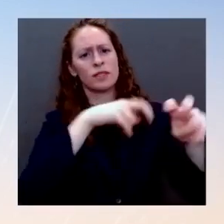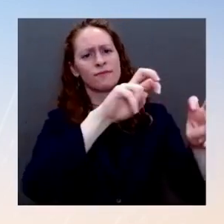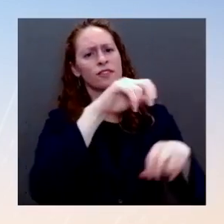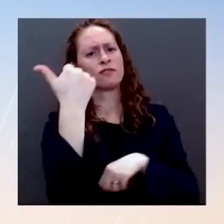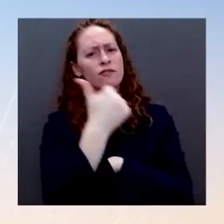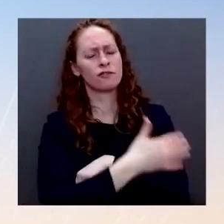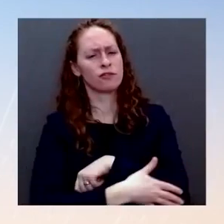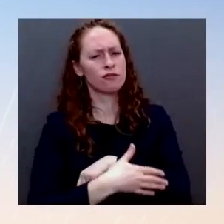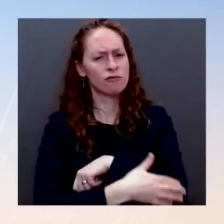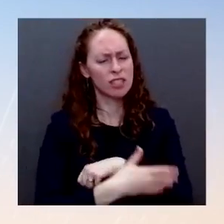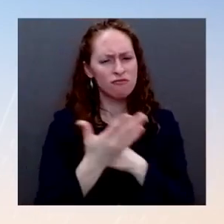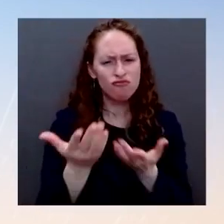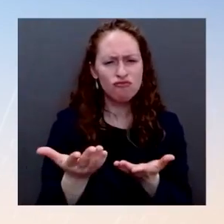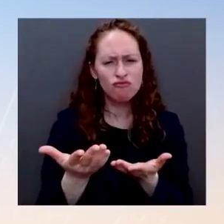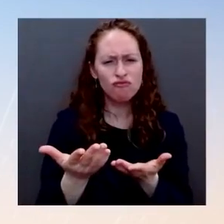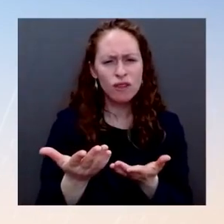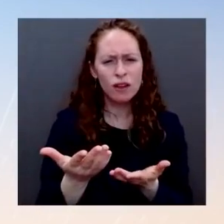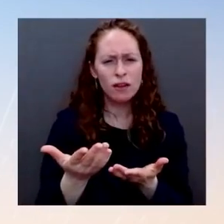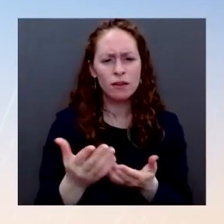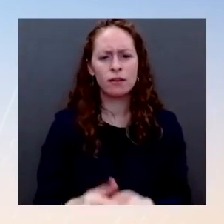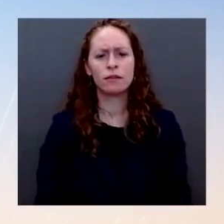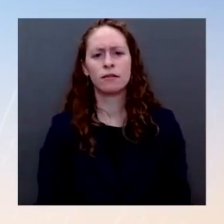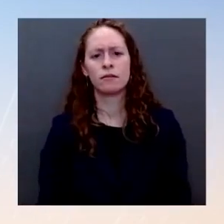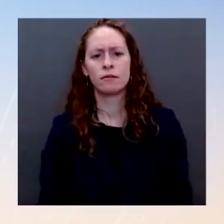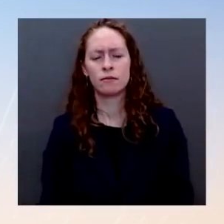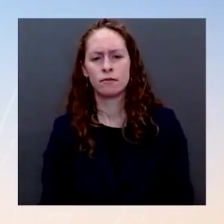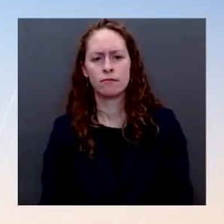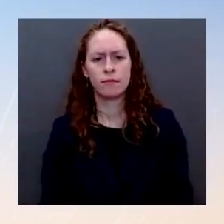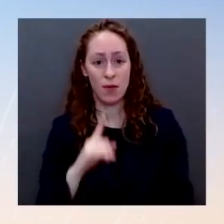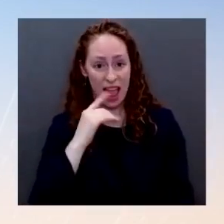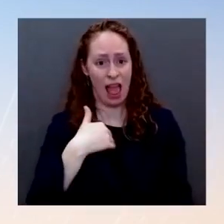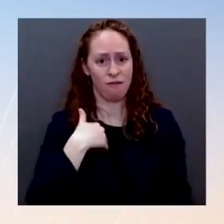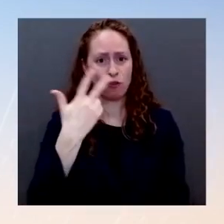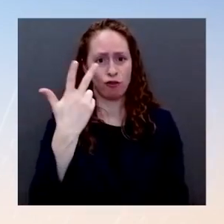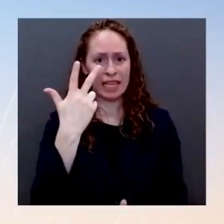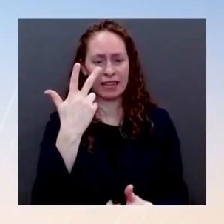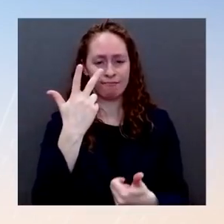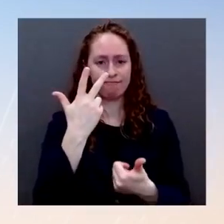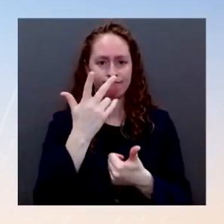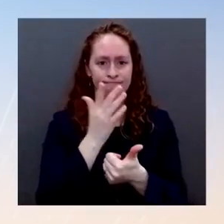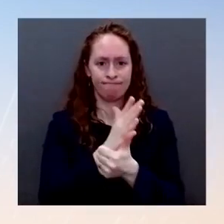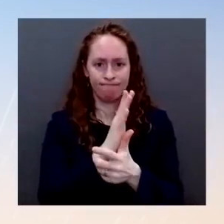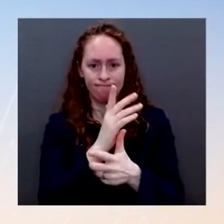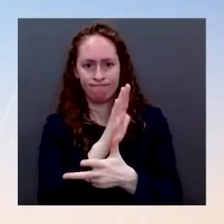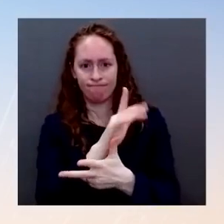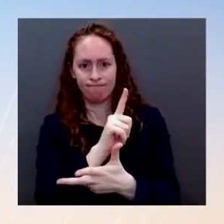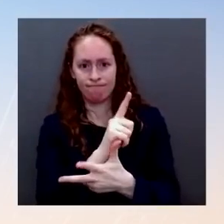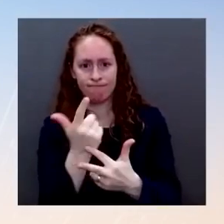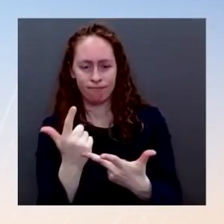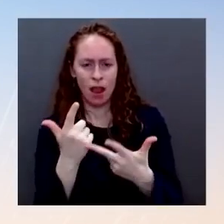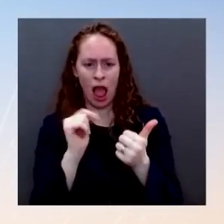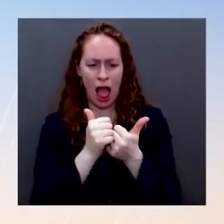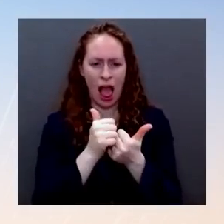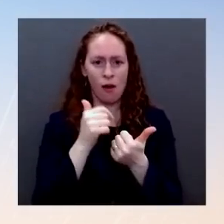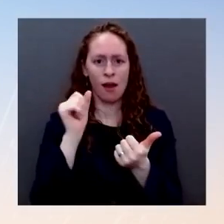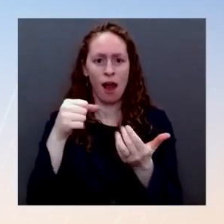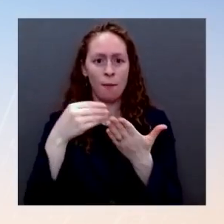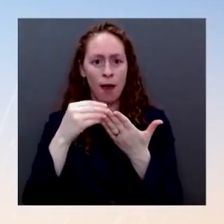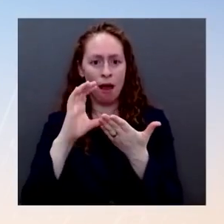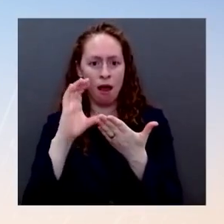clear pieces there, and limitations on how funding can be used, and how